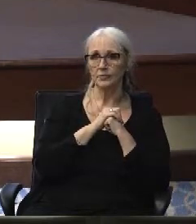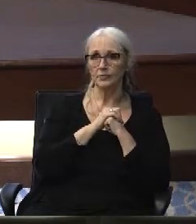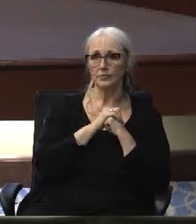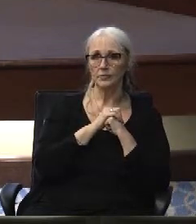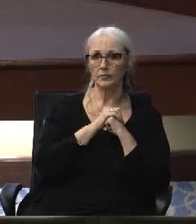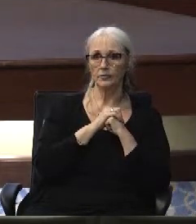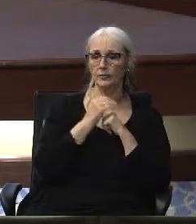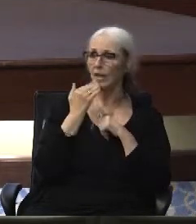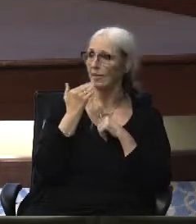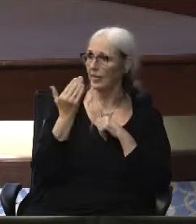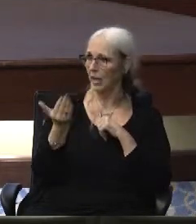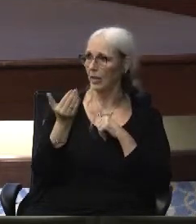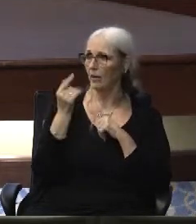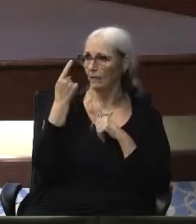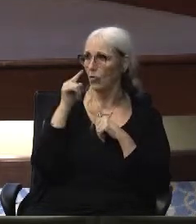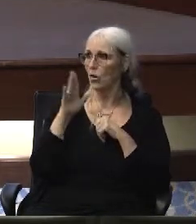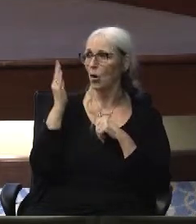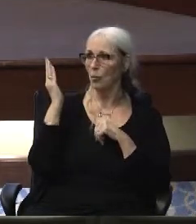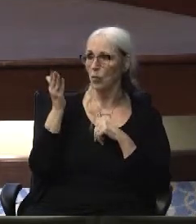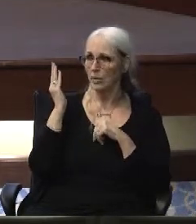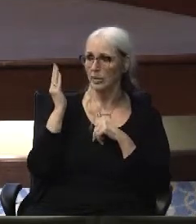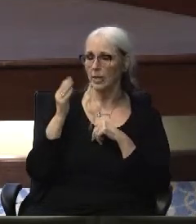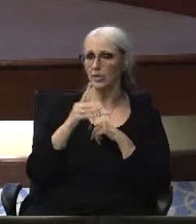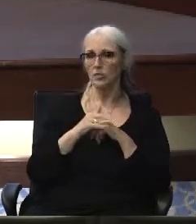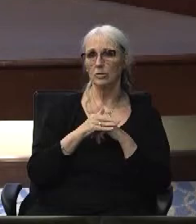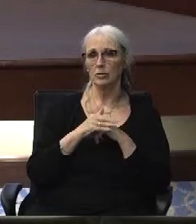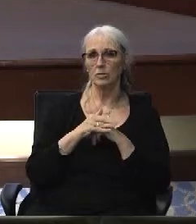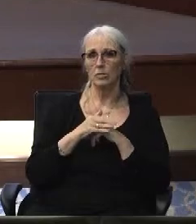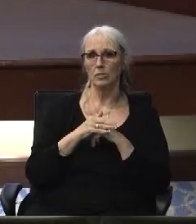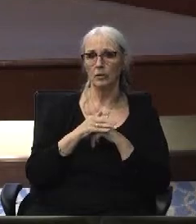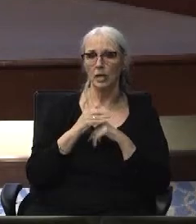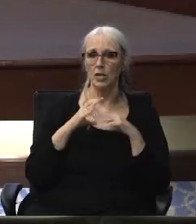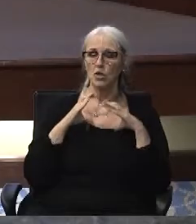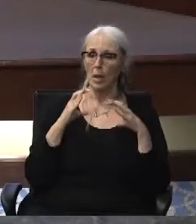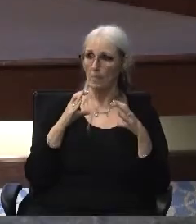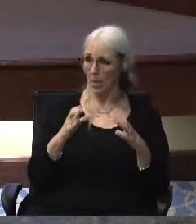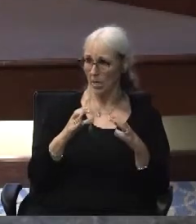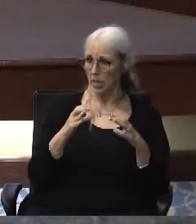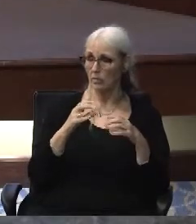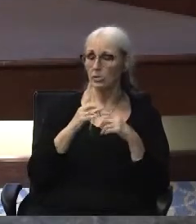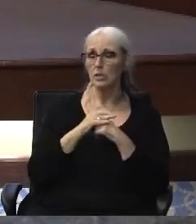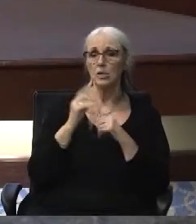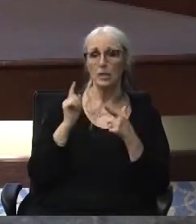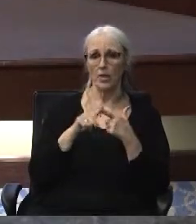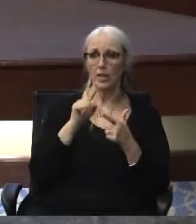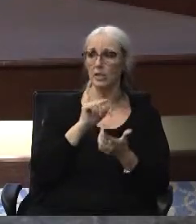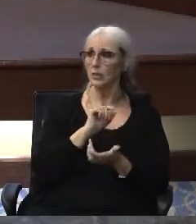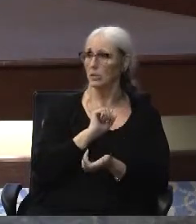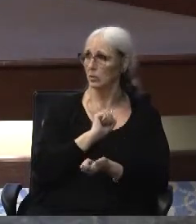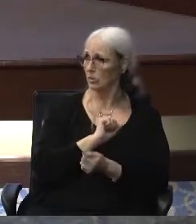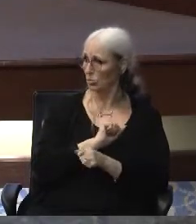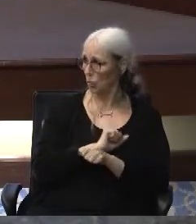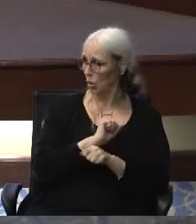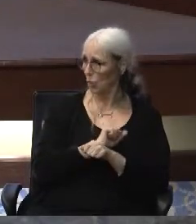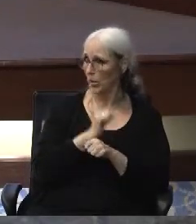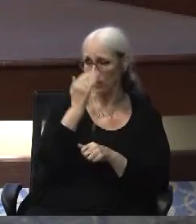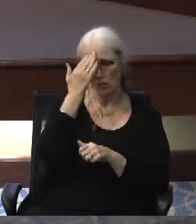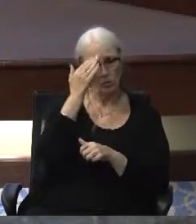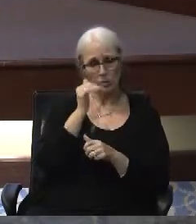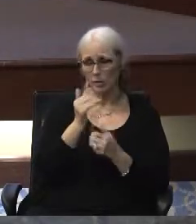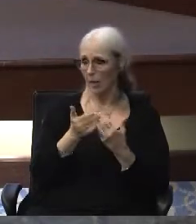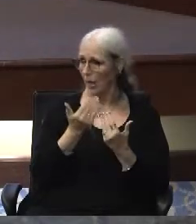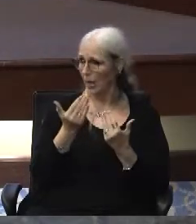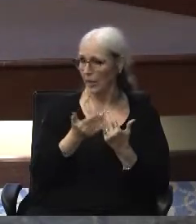Thank you for your presentation, but moreover, thank you for your commitment and dedication to this work. We understand it's not easy, and